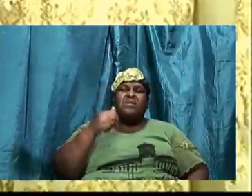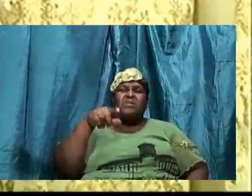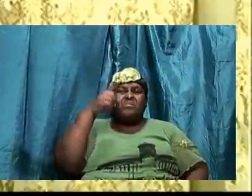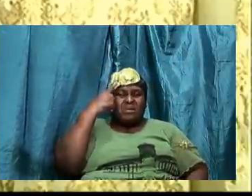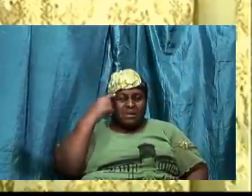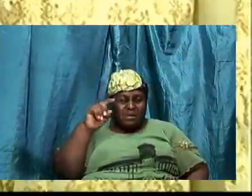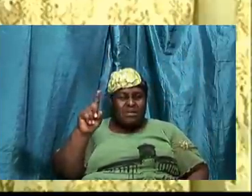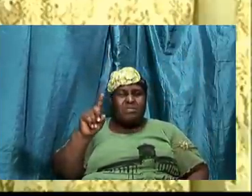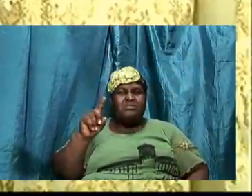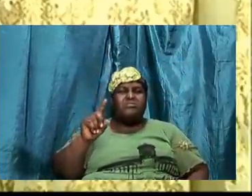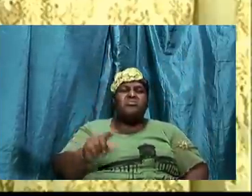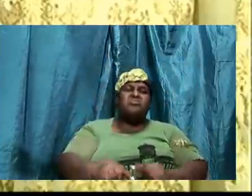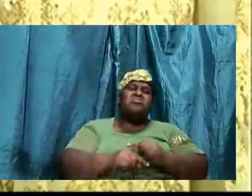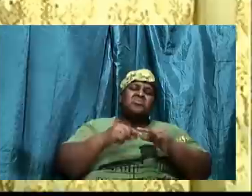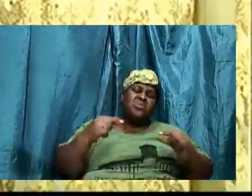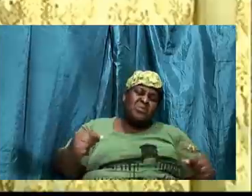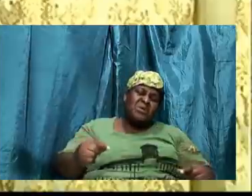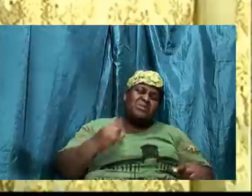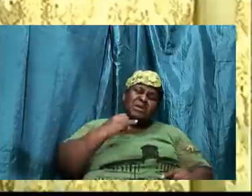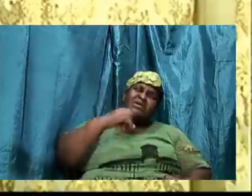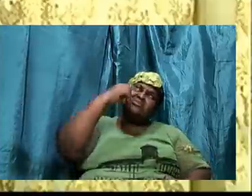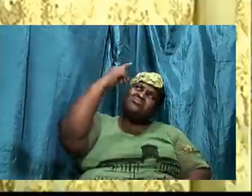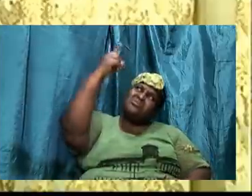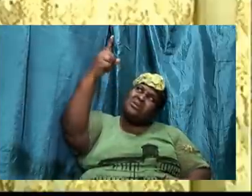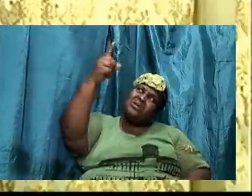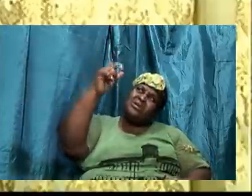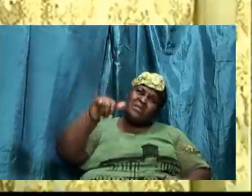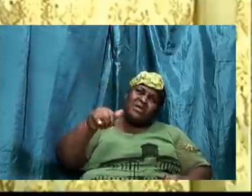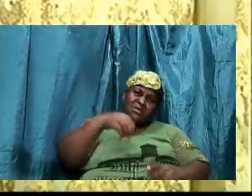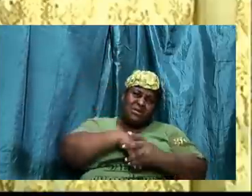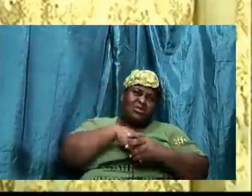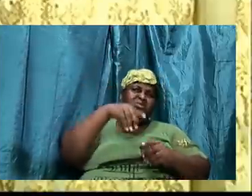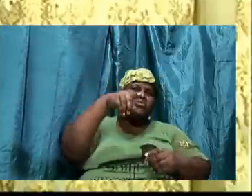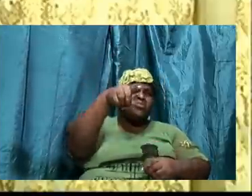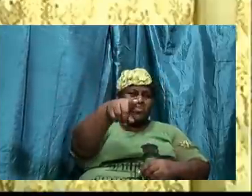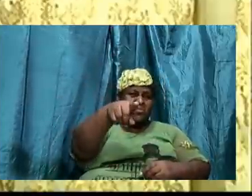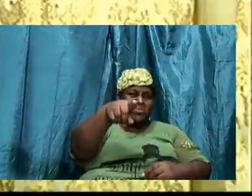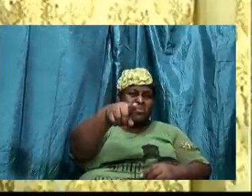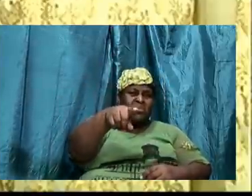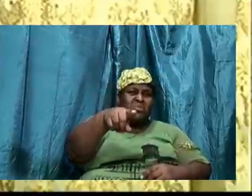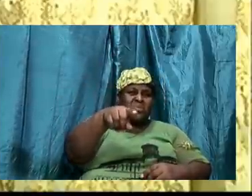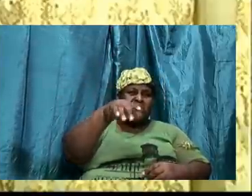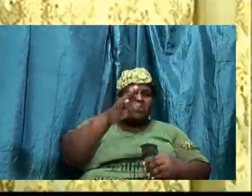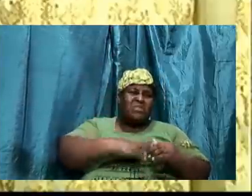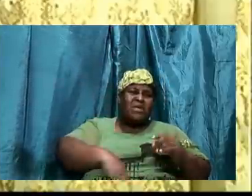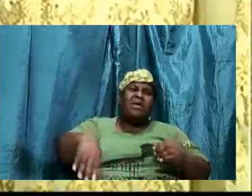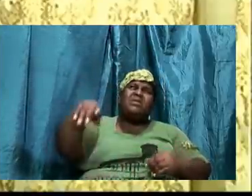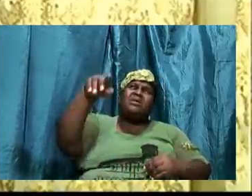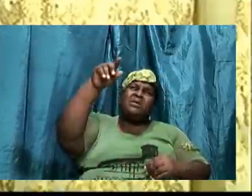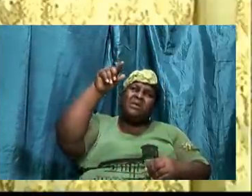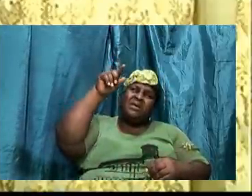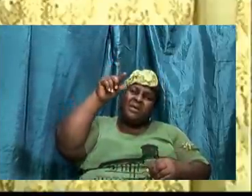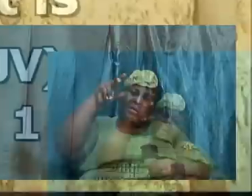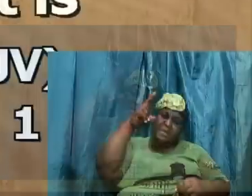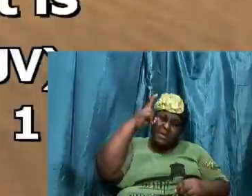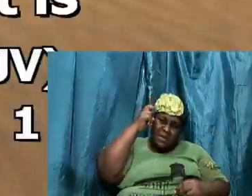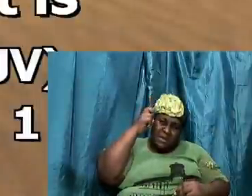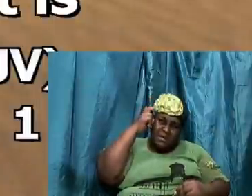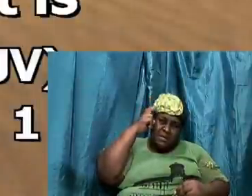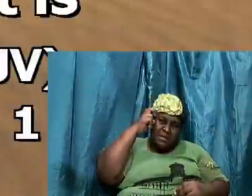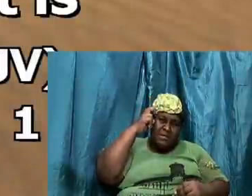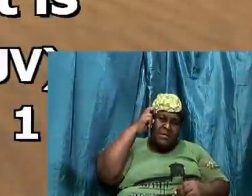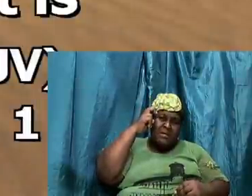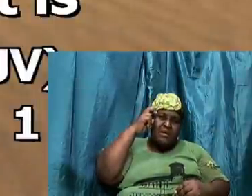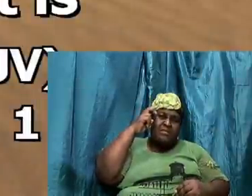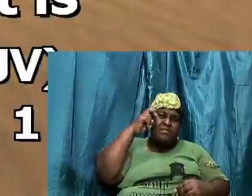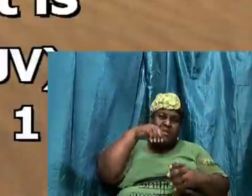Because greater is he that is in you than he that is in the